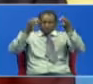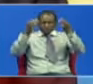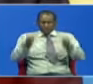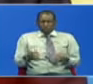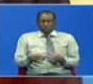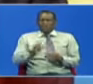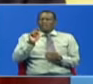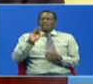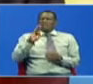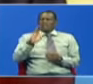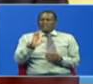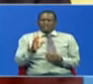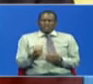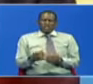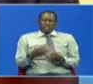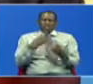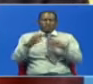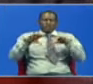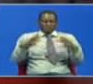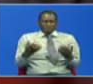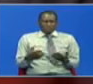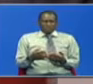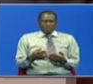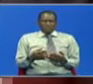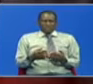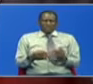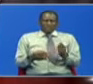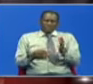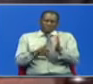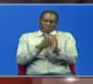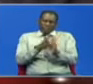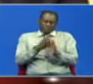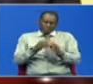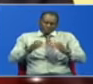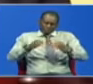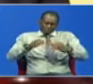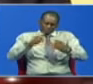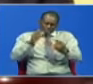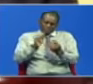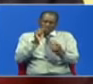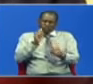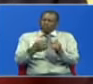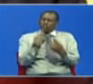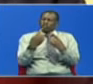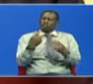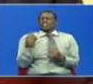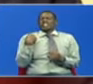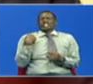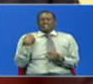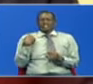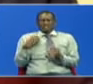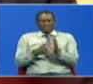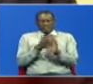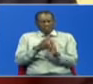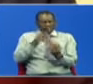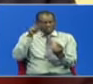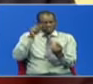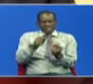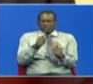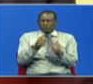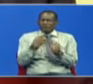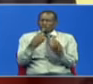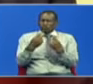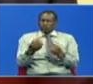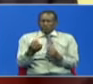KBC talked on the rapid diagnostic tests that I spoke about yesterday. I think that's a very